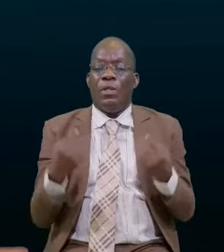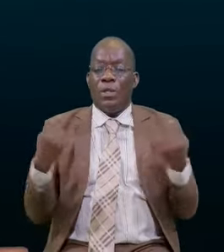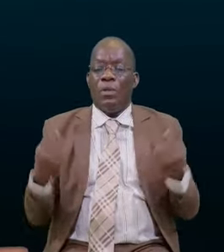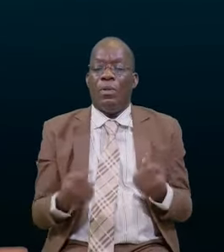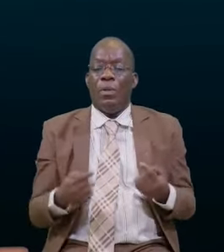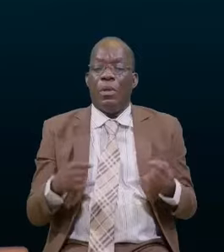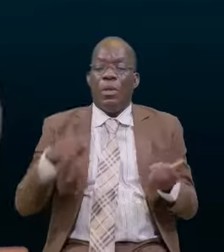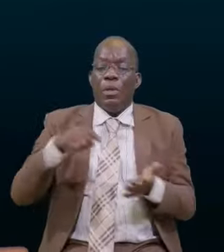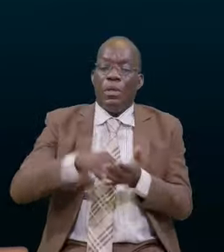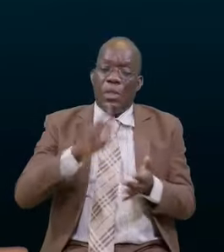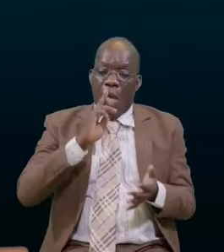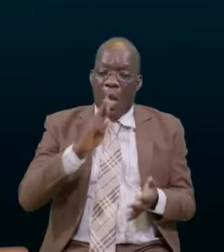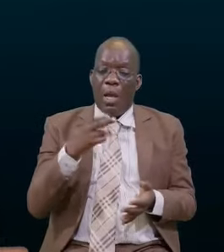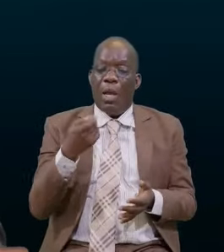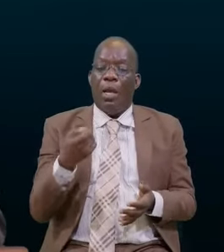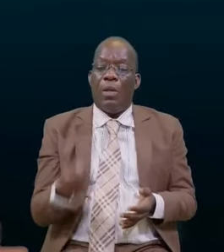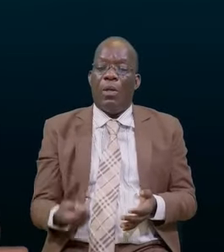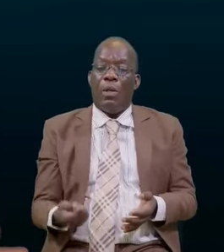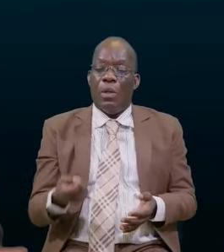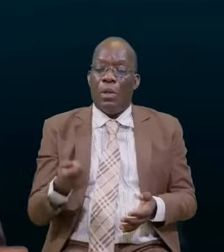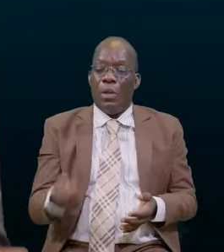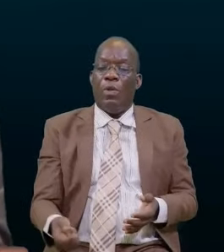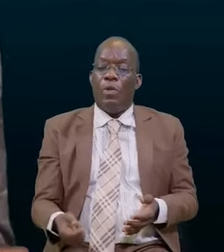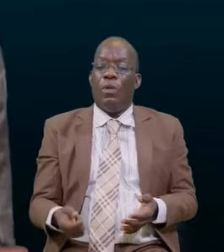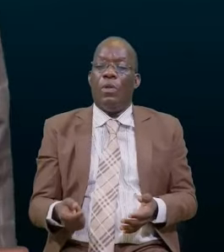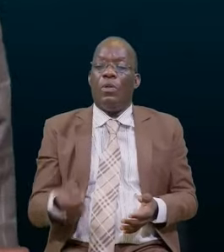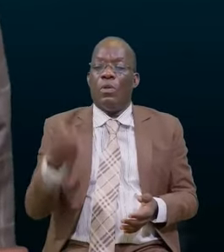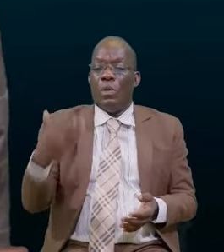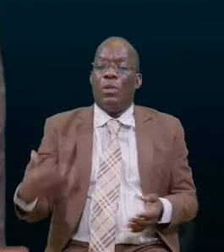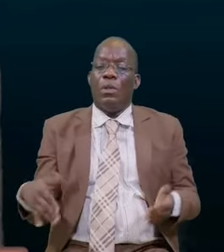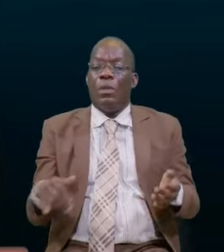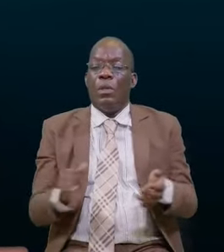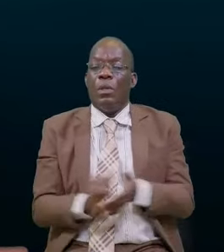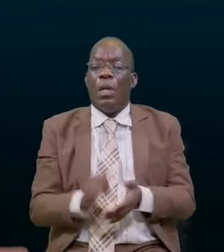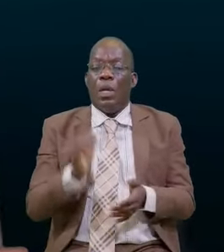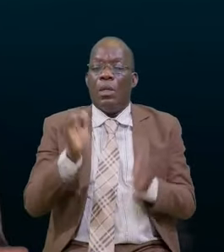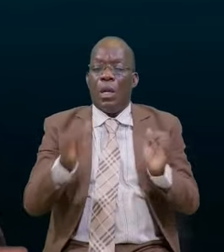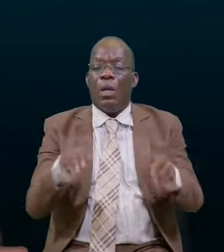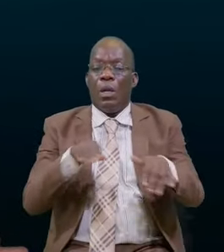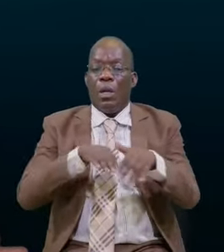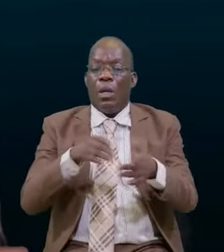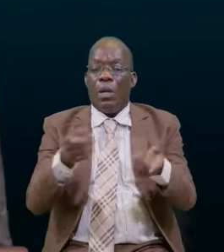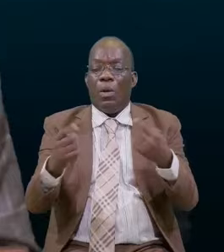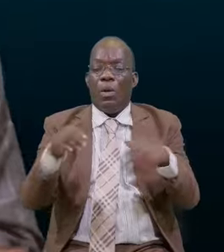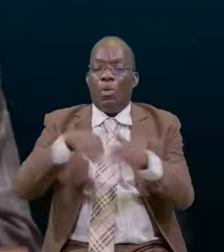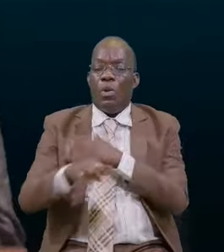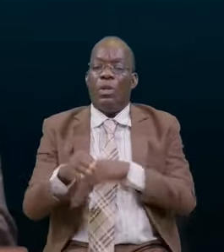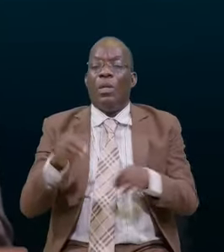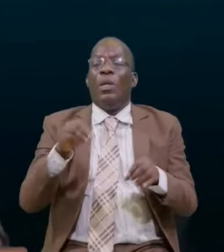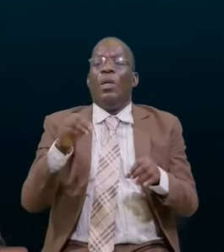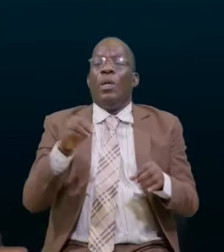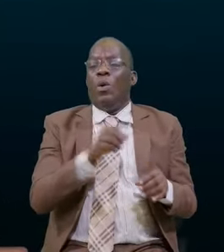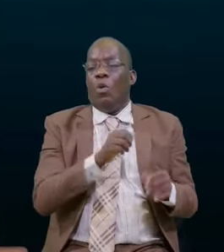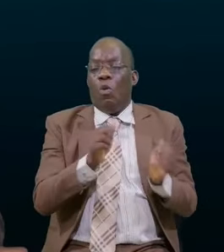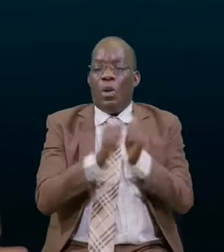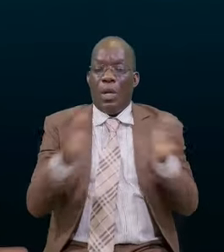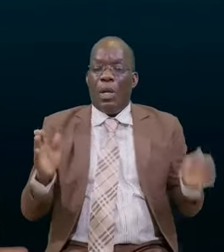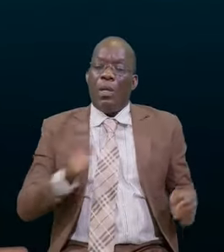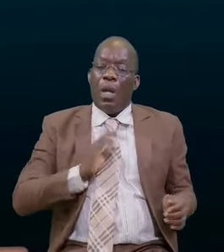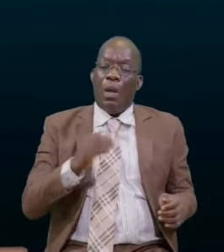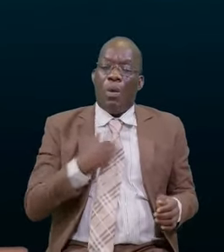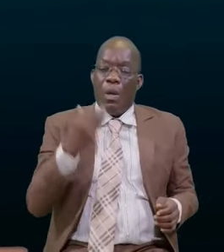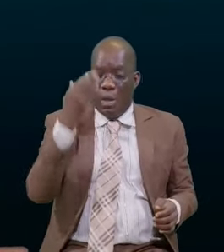can crawl in imperceptibly you can see it is this little things that enjoy